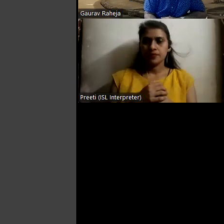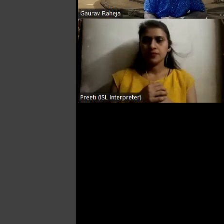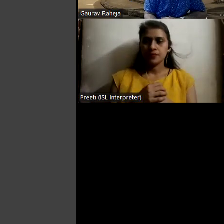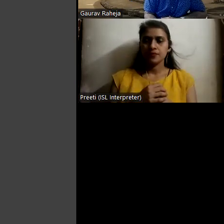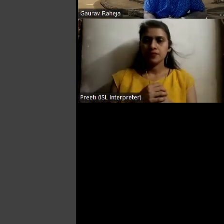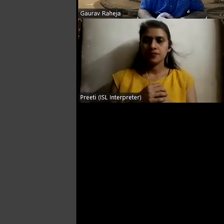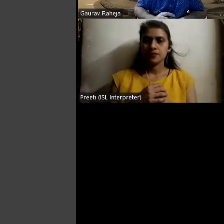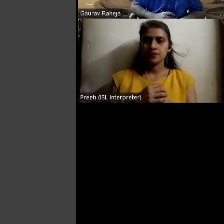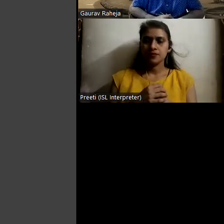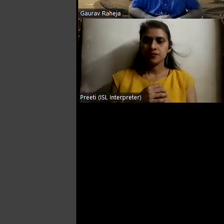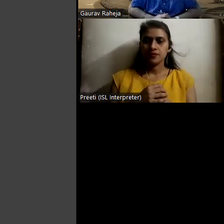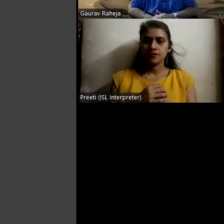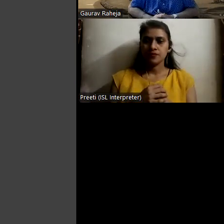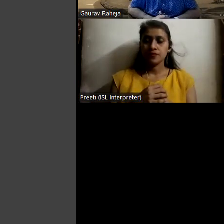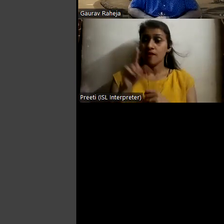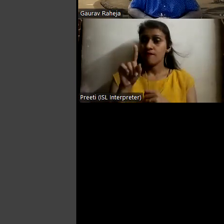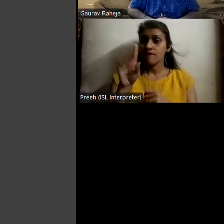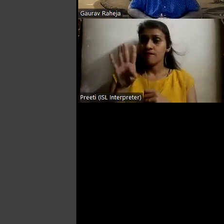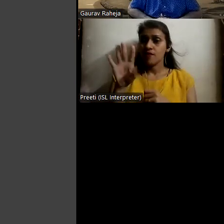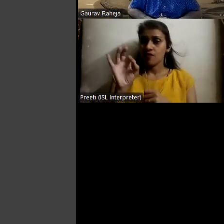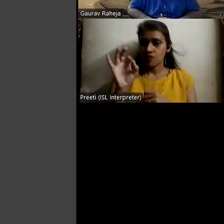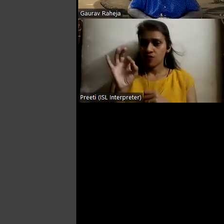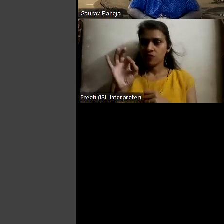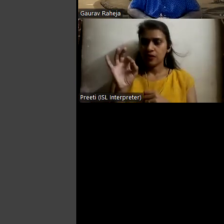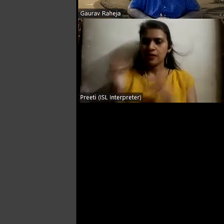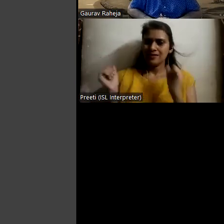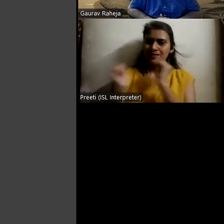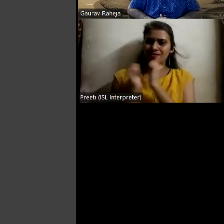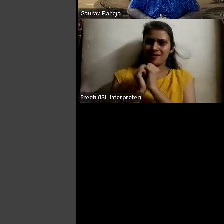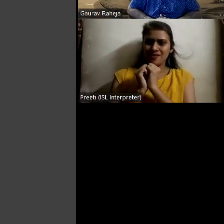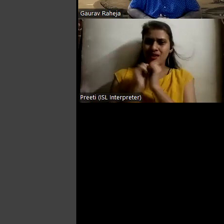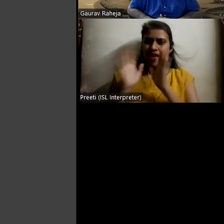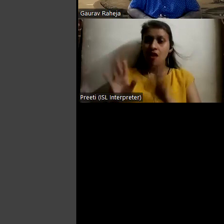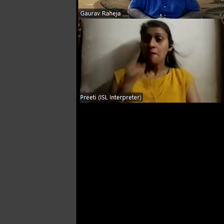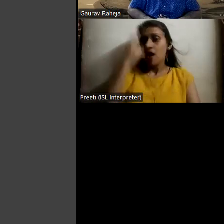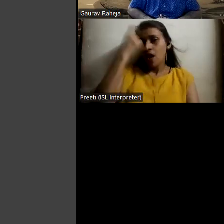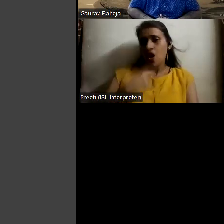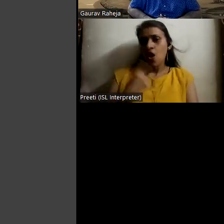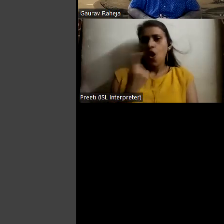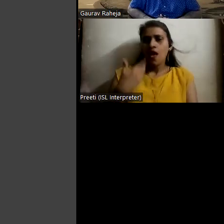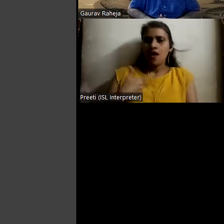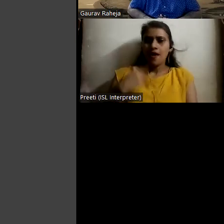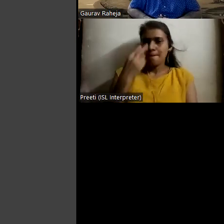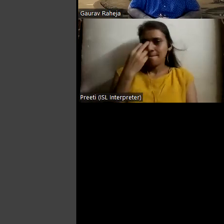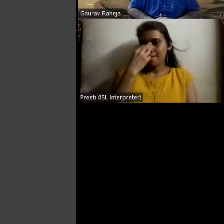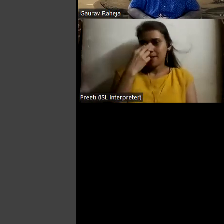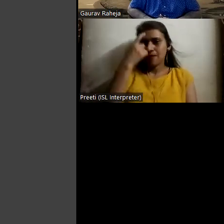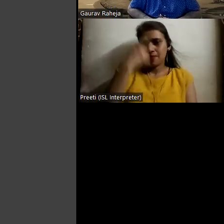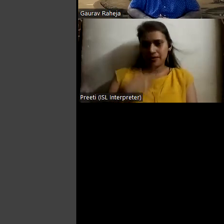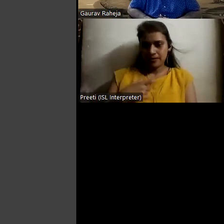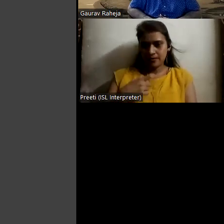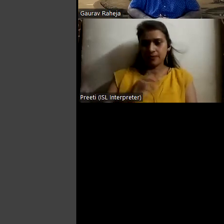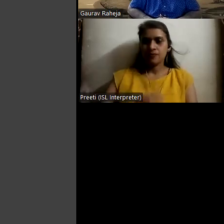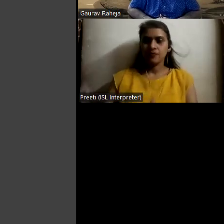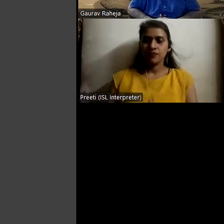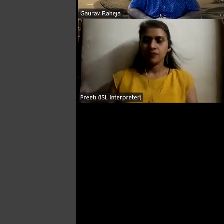So here 140 students are living with me, but I'm the only person here. So, but on the other side,